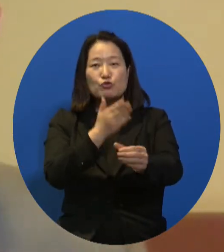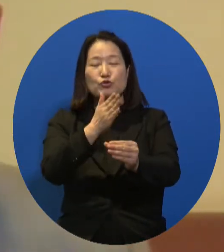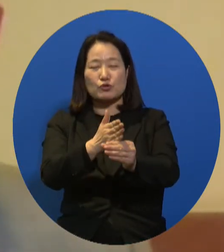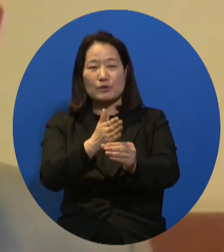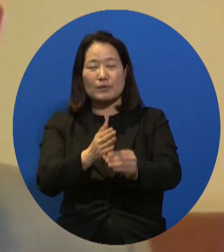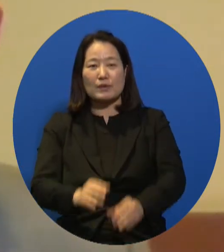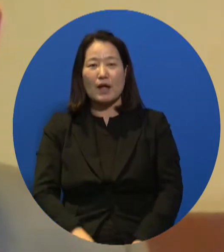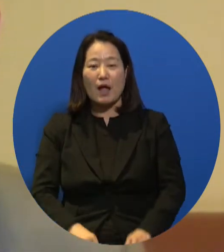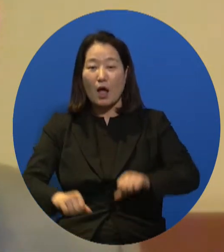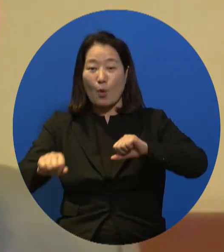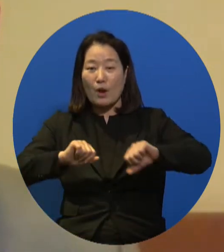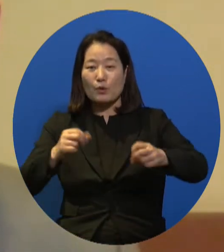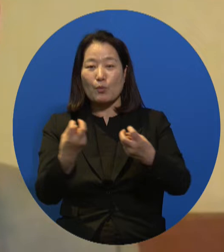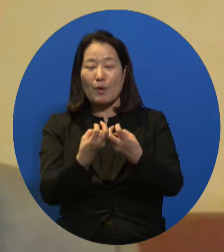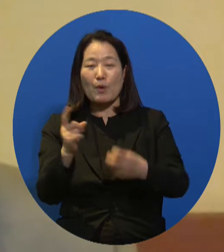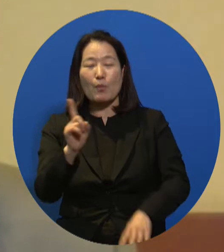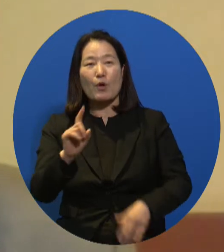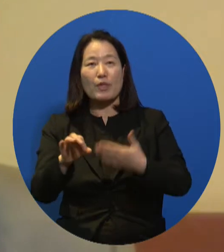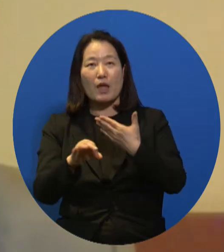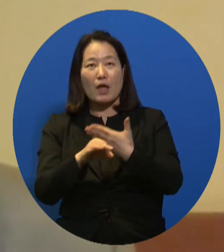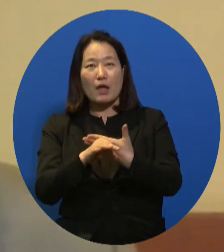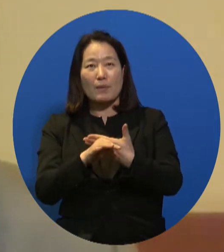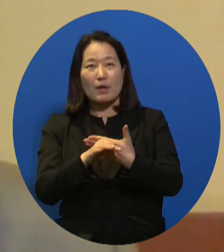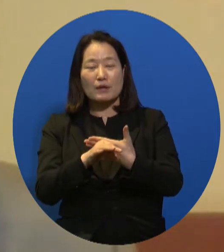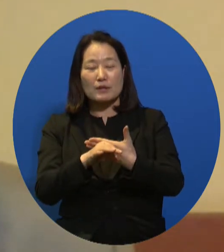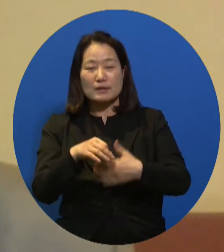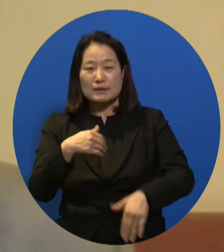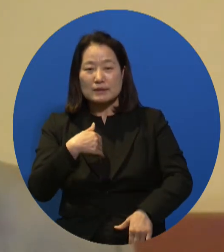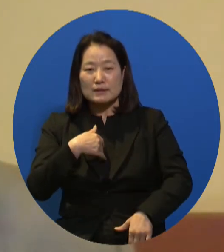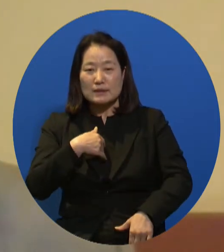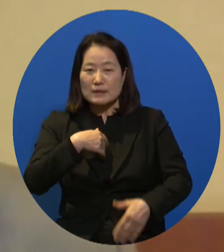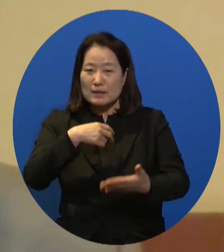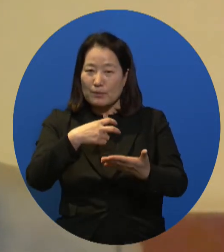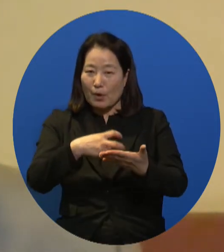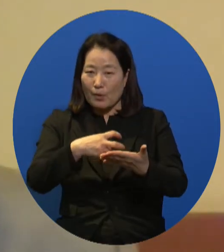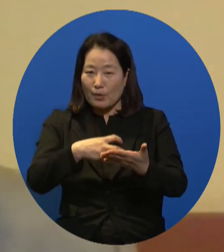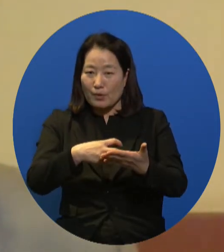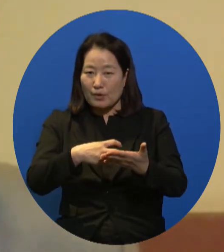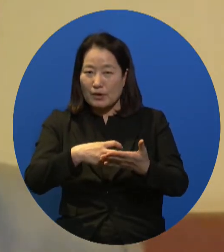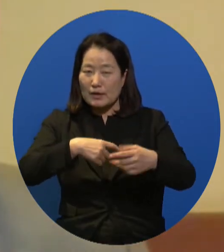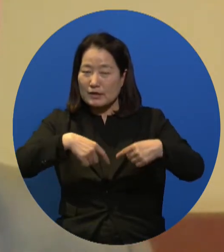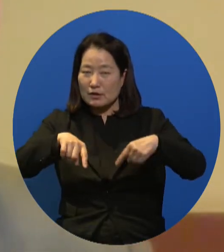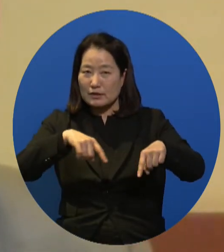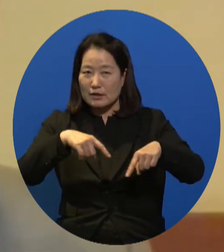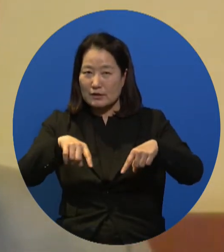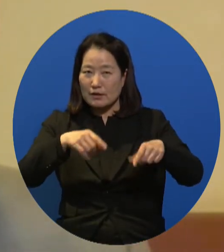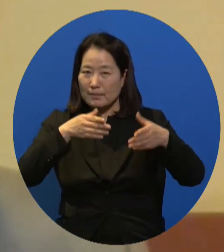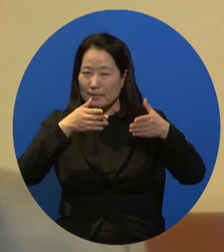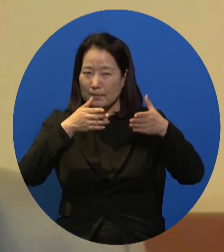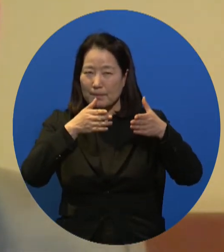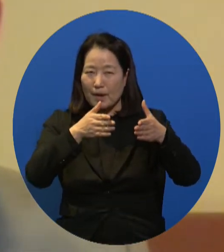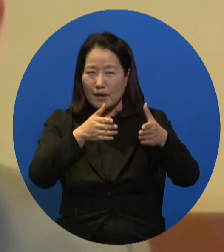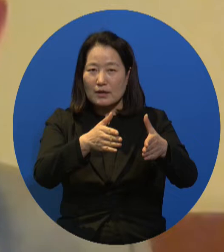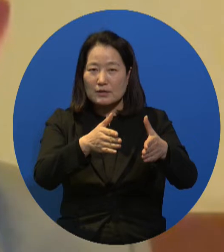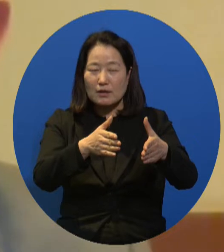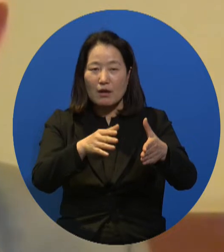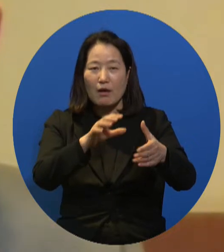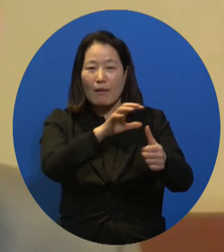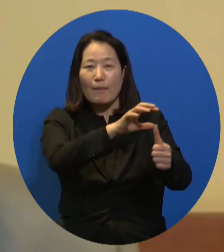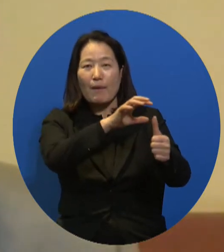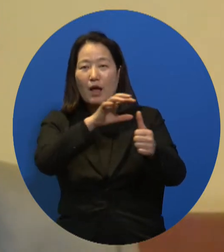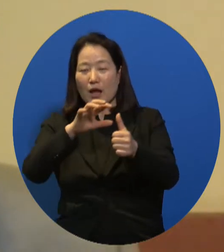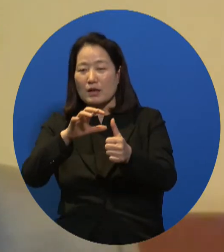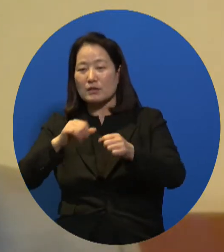strategic litigation to advance the standards set out under the CRPD and other human